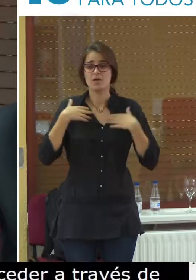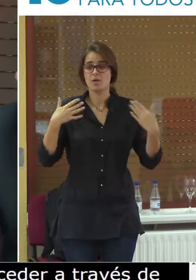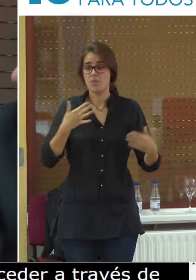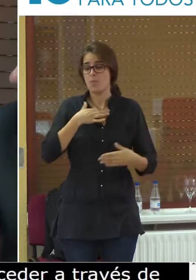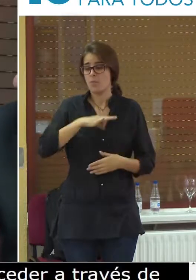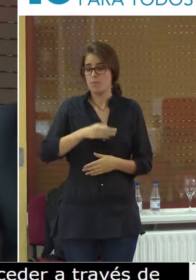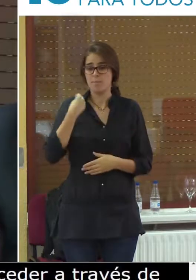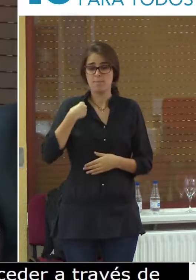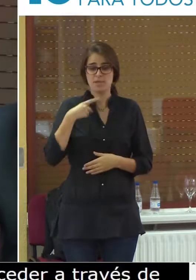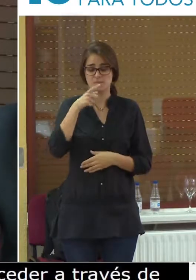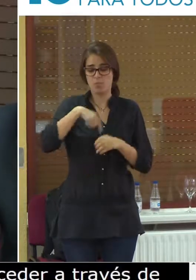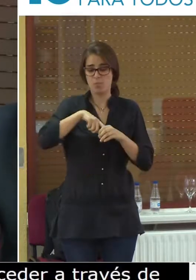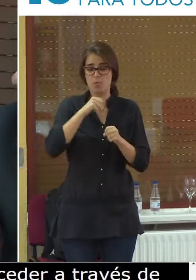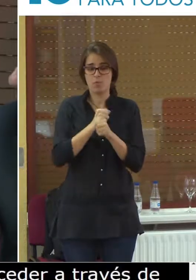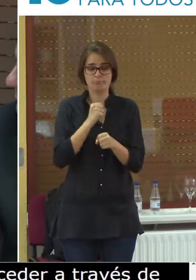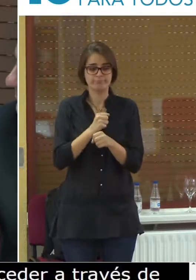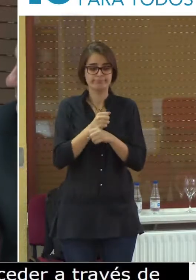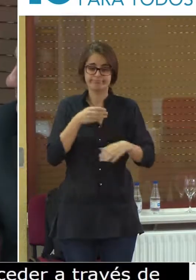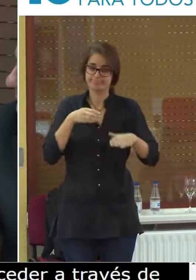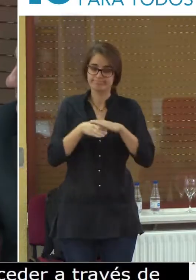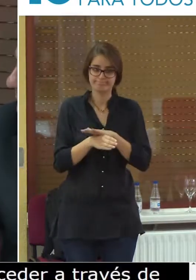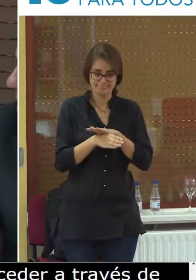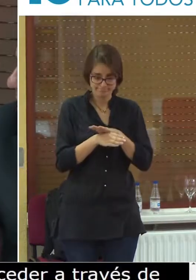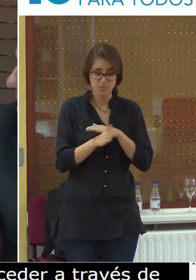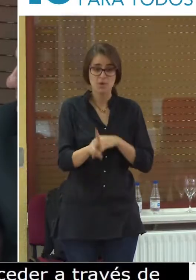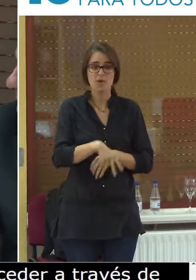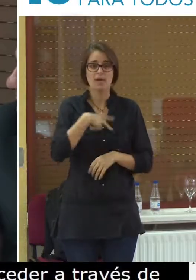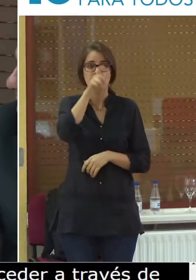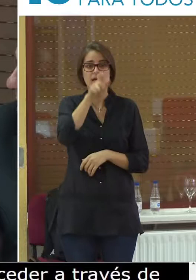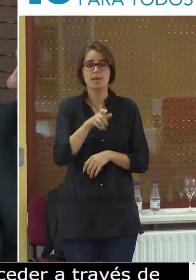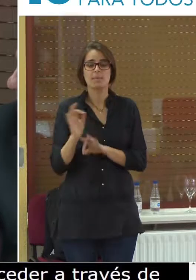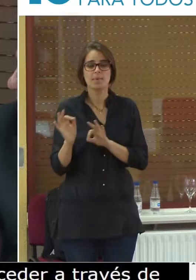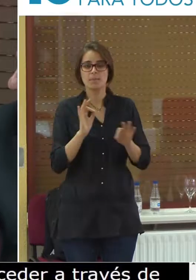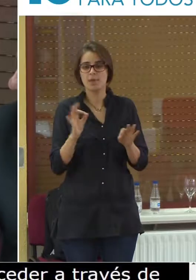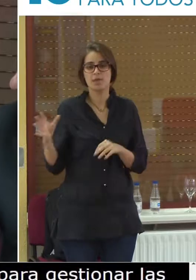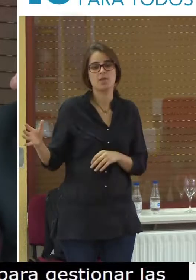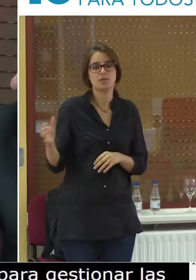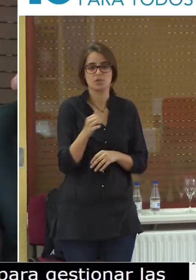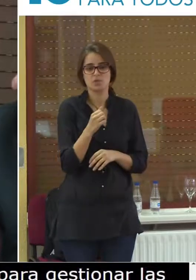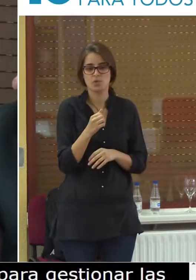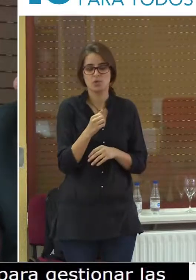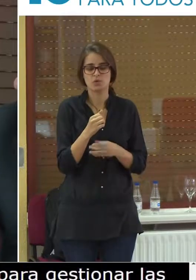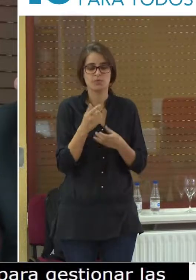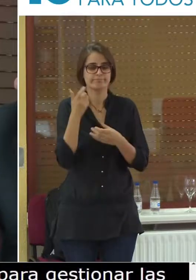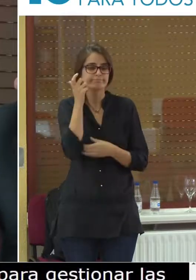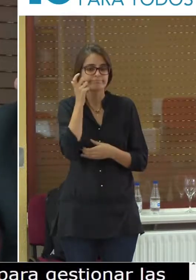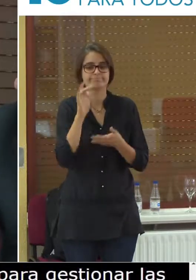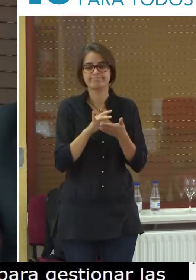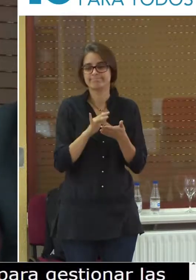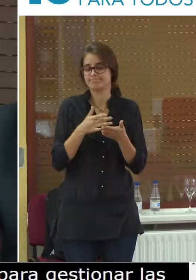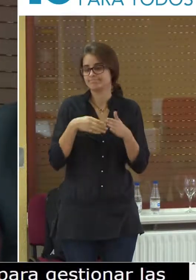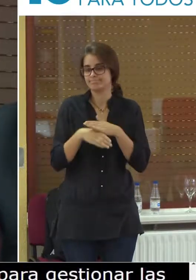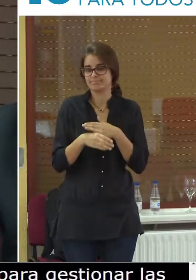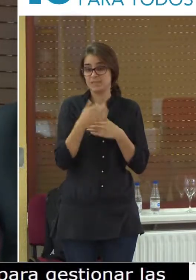the laptop from the job place, for example. In general terms, all the tutors have a